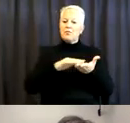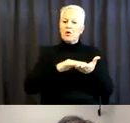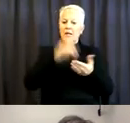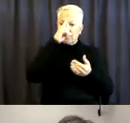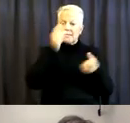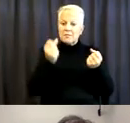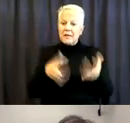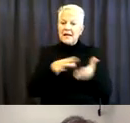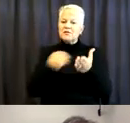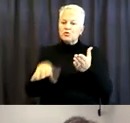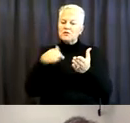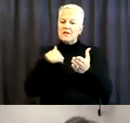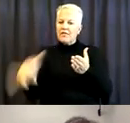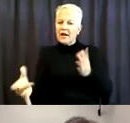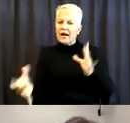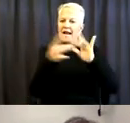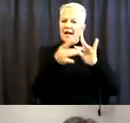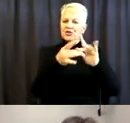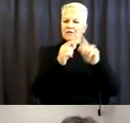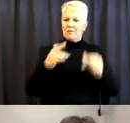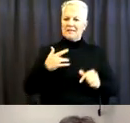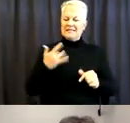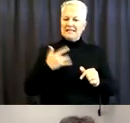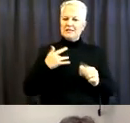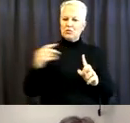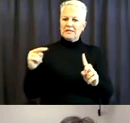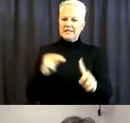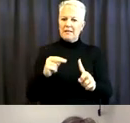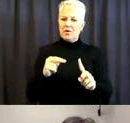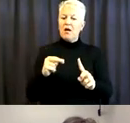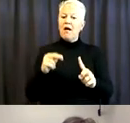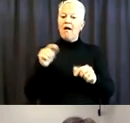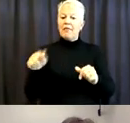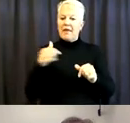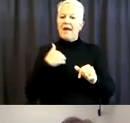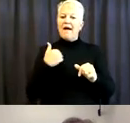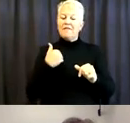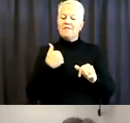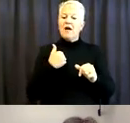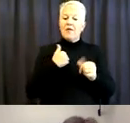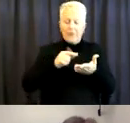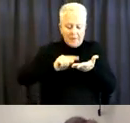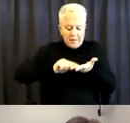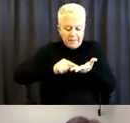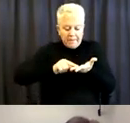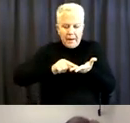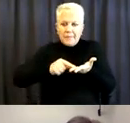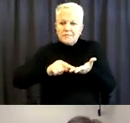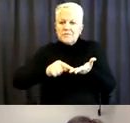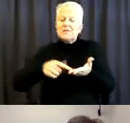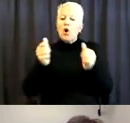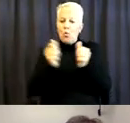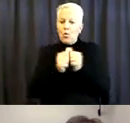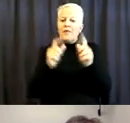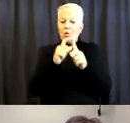lot of students have that connection from a sensory standpoint of just associating those bumps or the Braille with